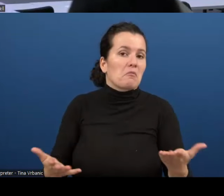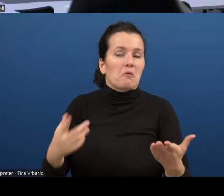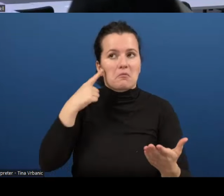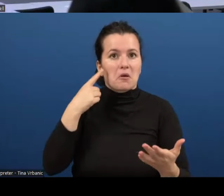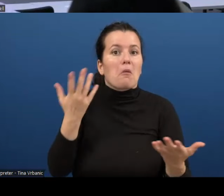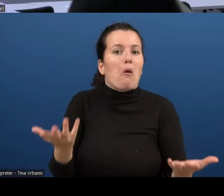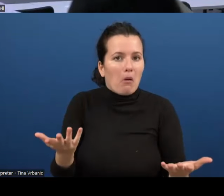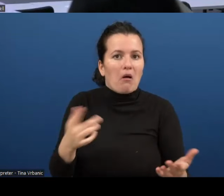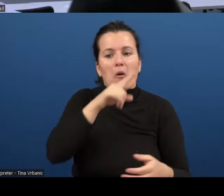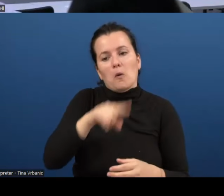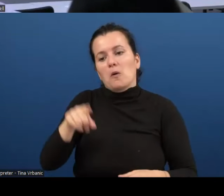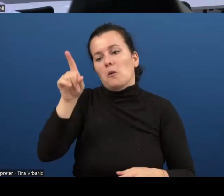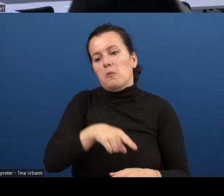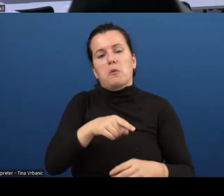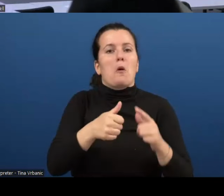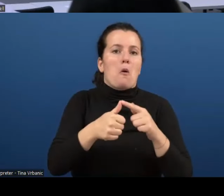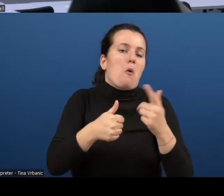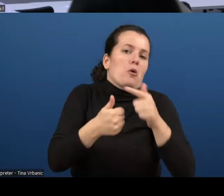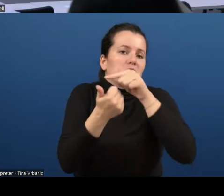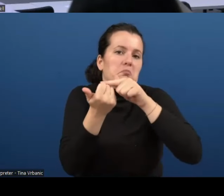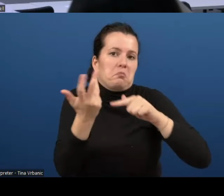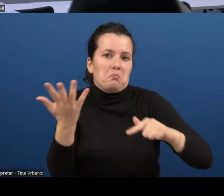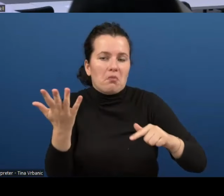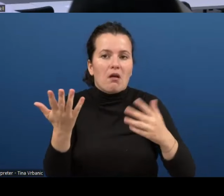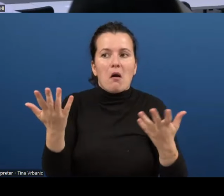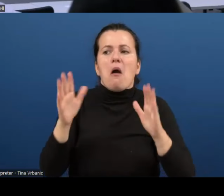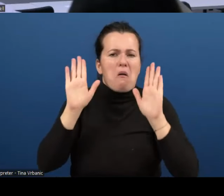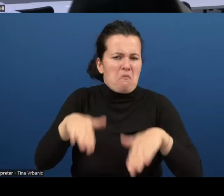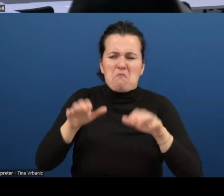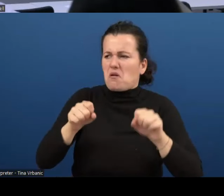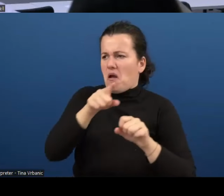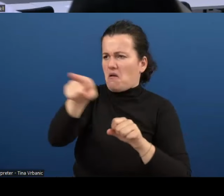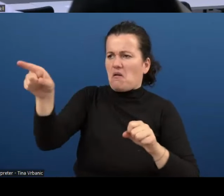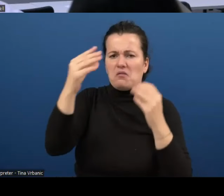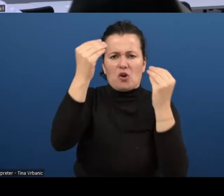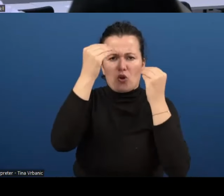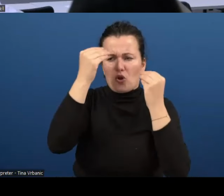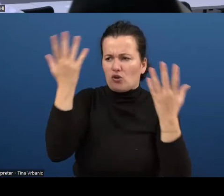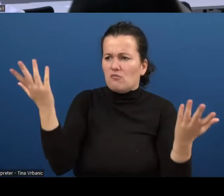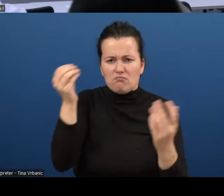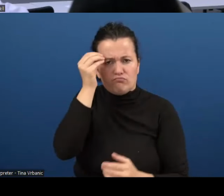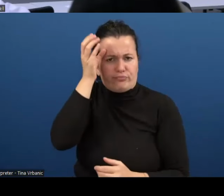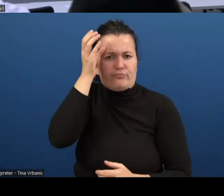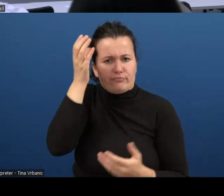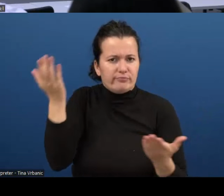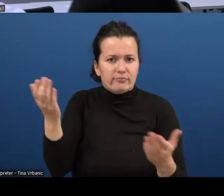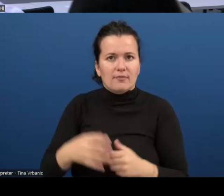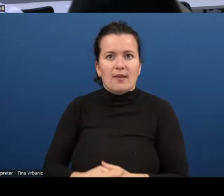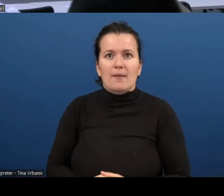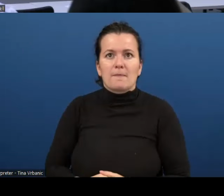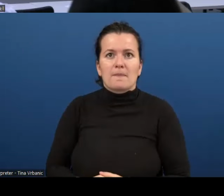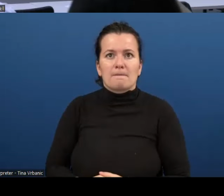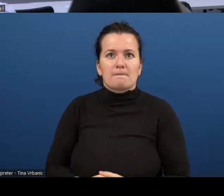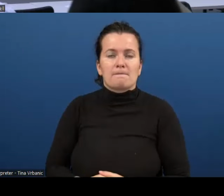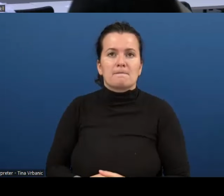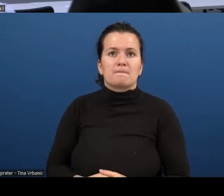they could not understand right away, they said, okay, but if I try it a number of times, I